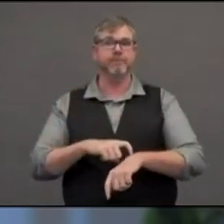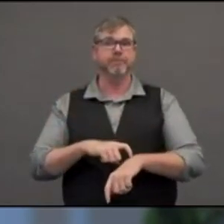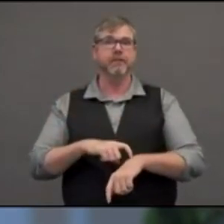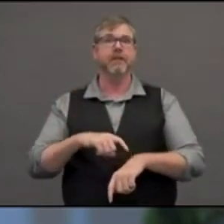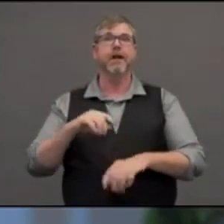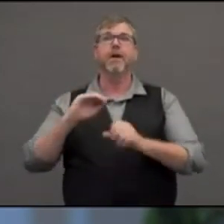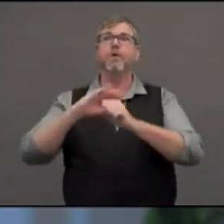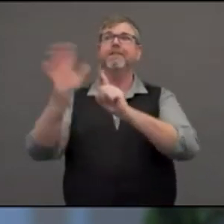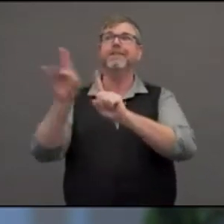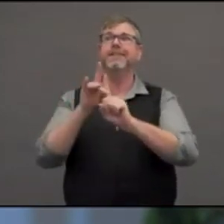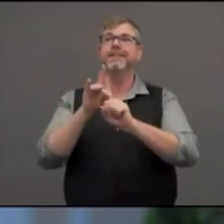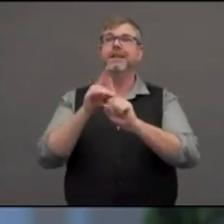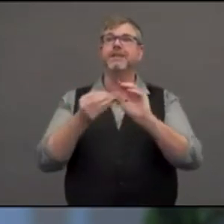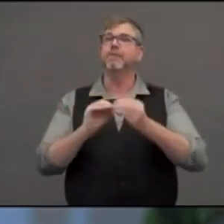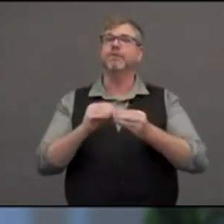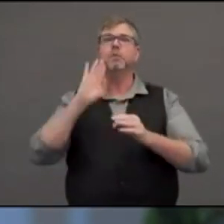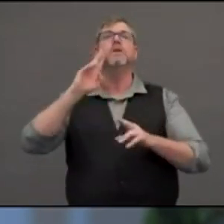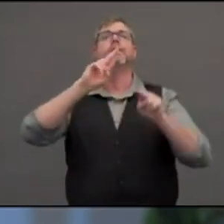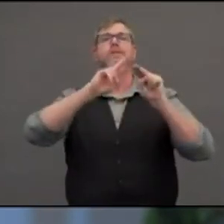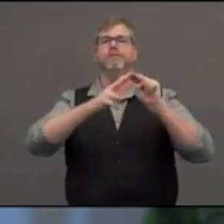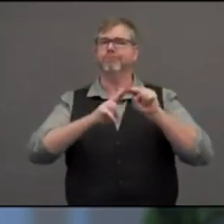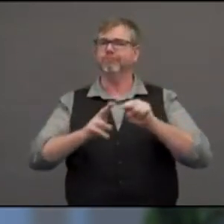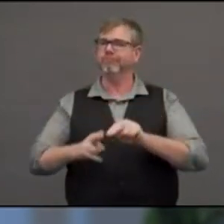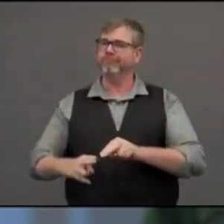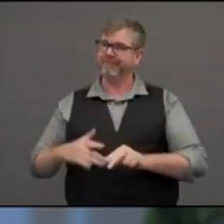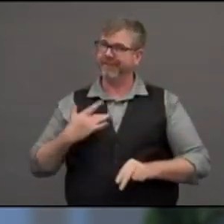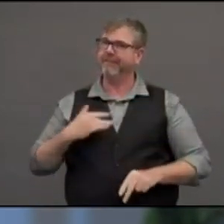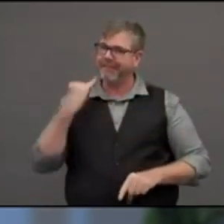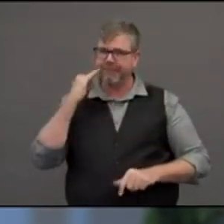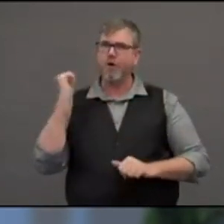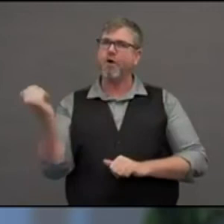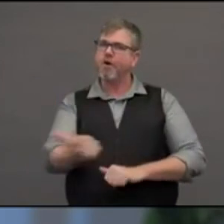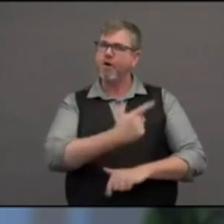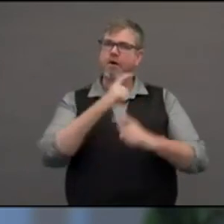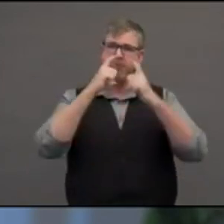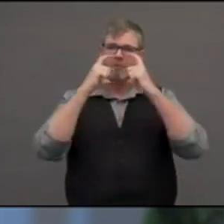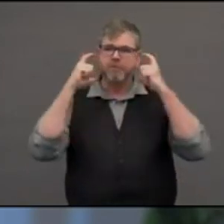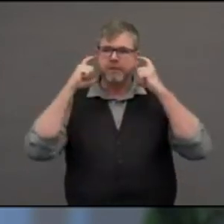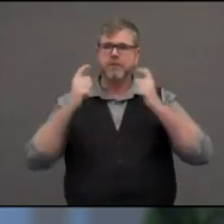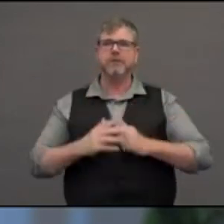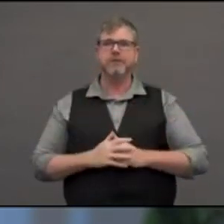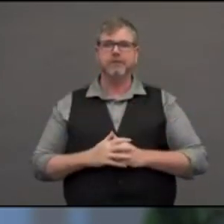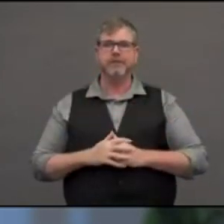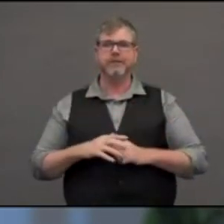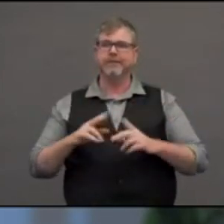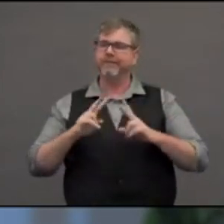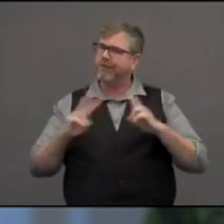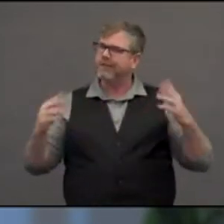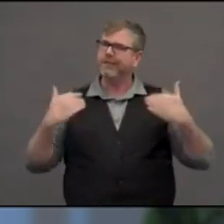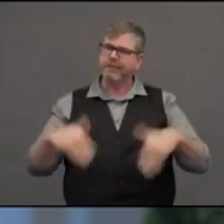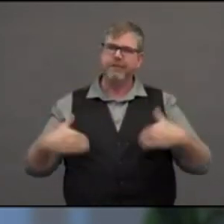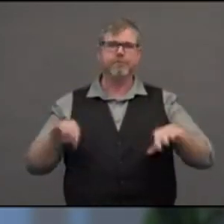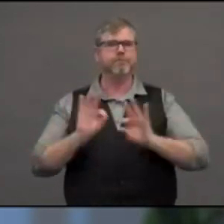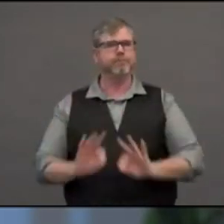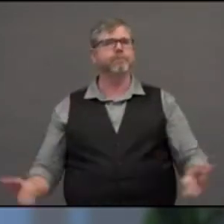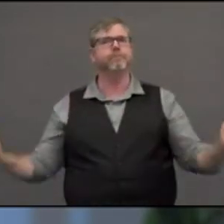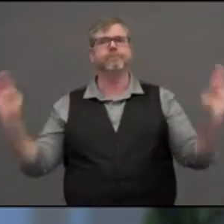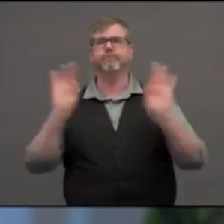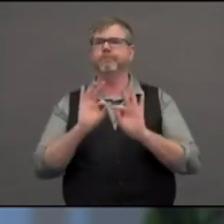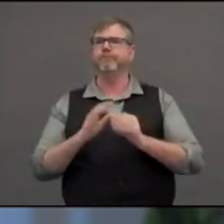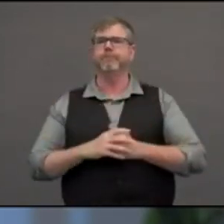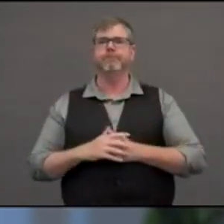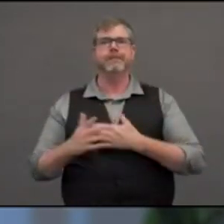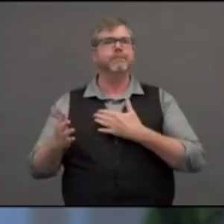don't take it lightly that these masks aren't important. They are very, very important. So remember, no matter where you are outside your house, you need to wear